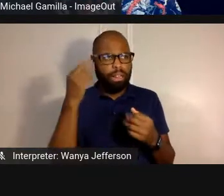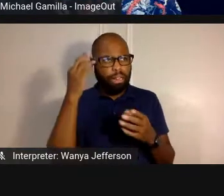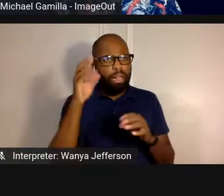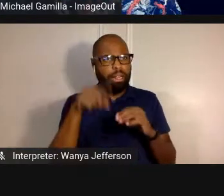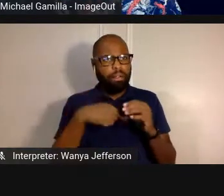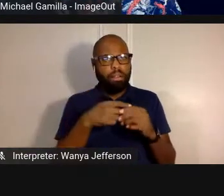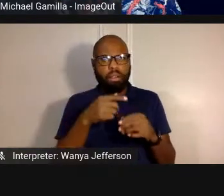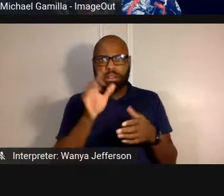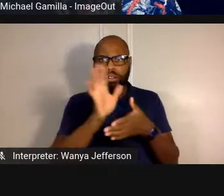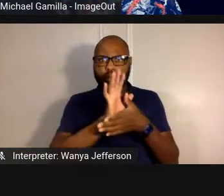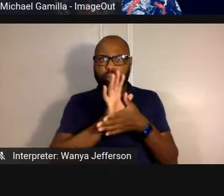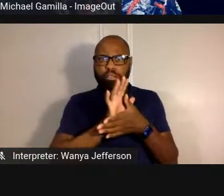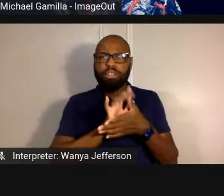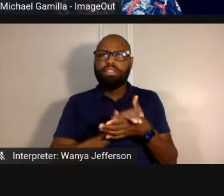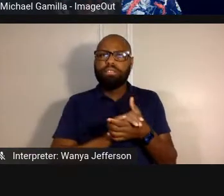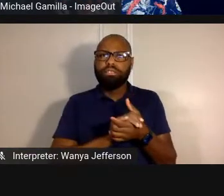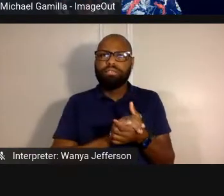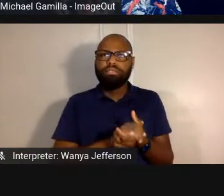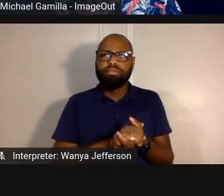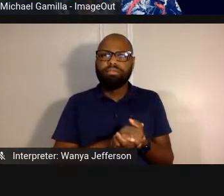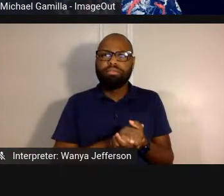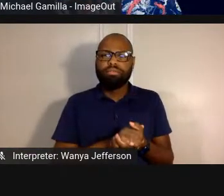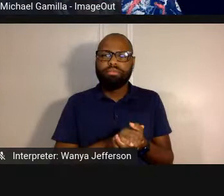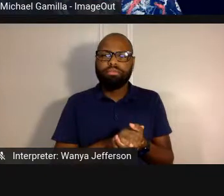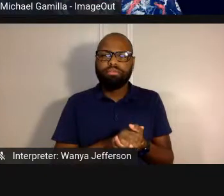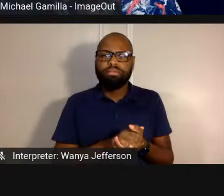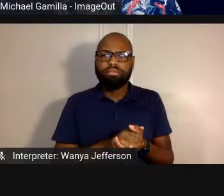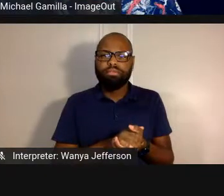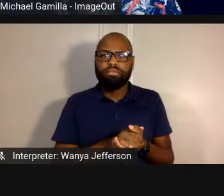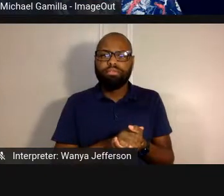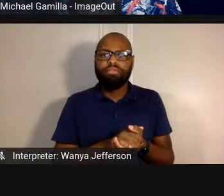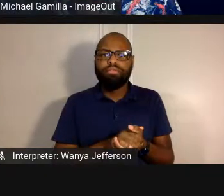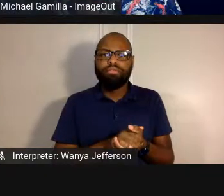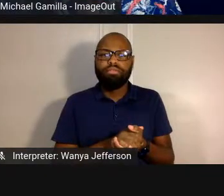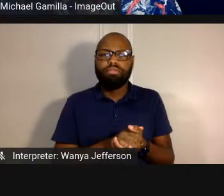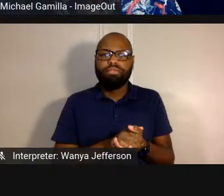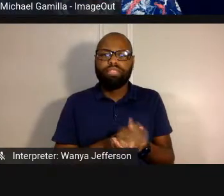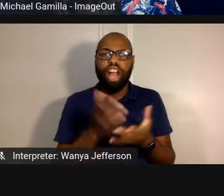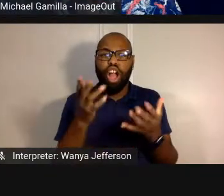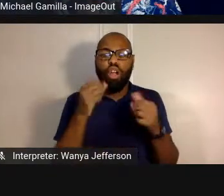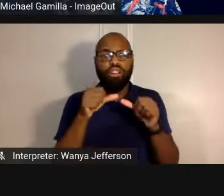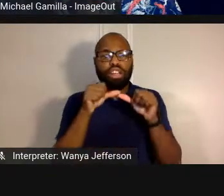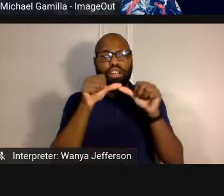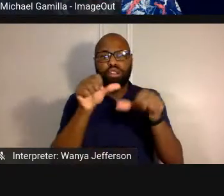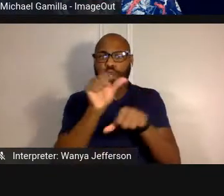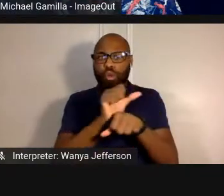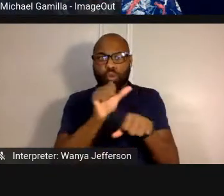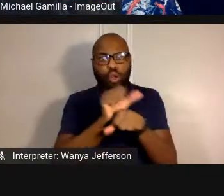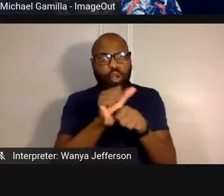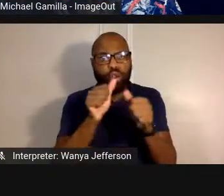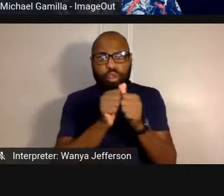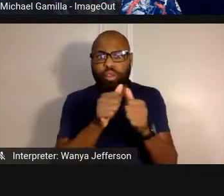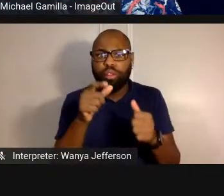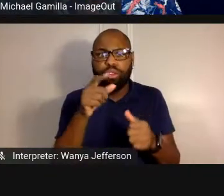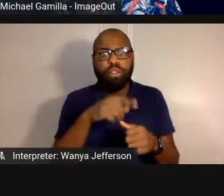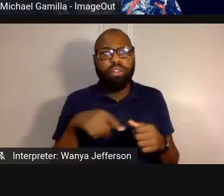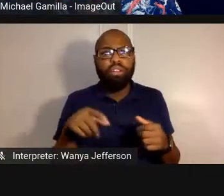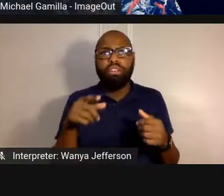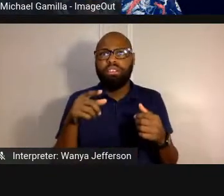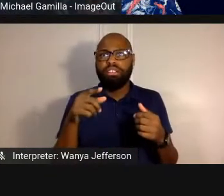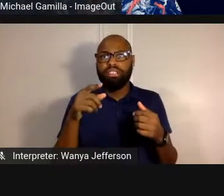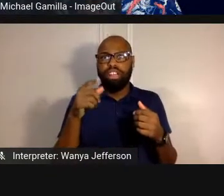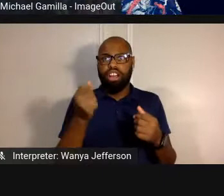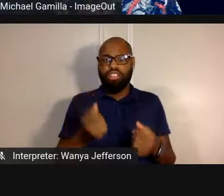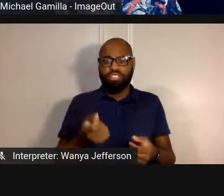shoot, I was really like into working with him and to understand the